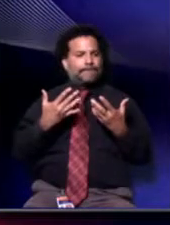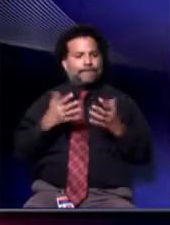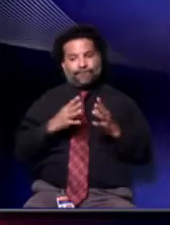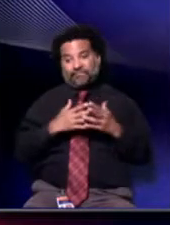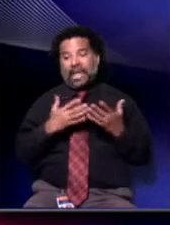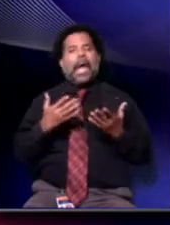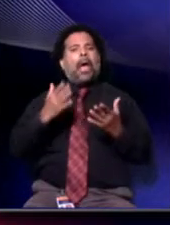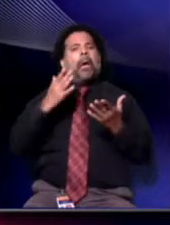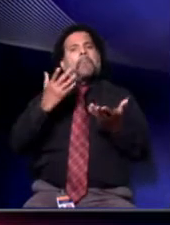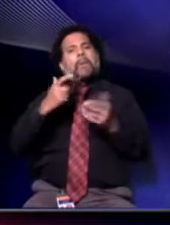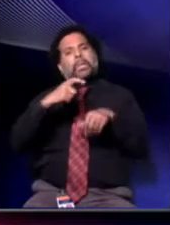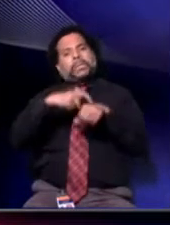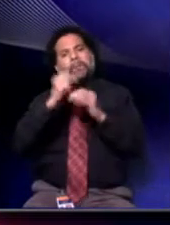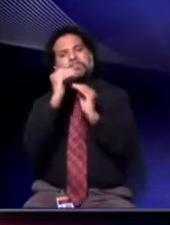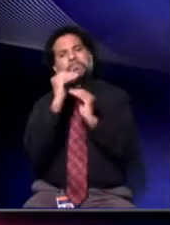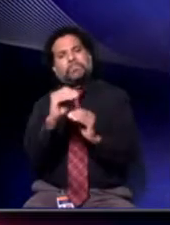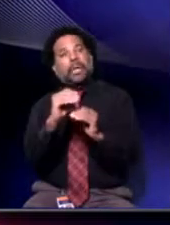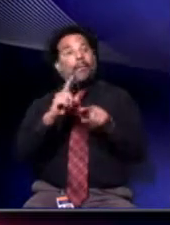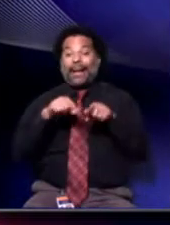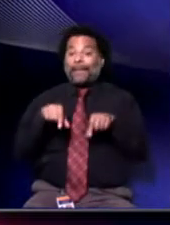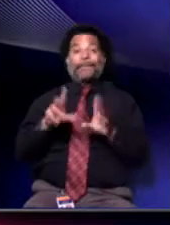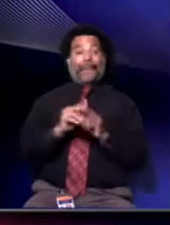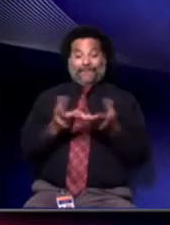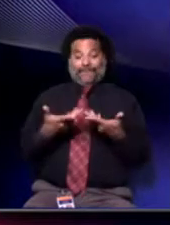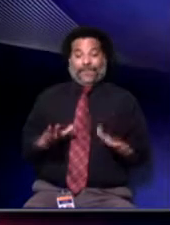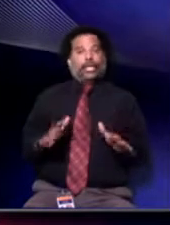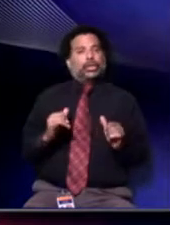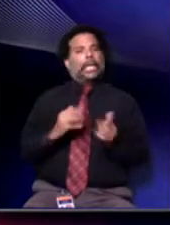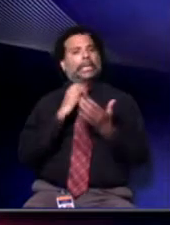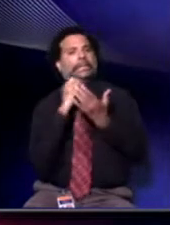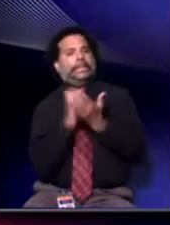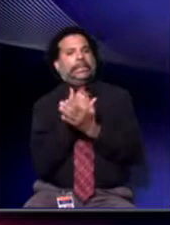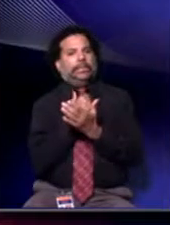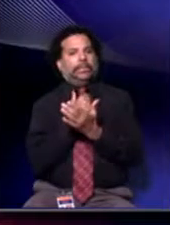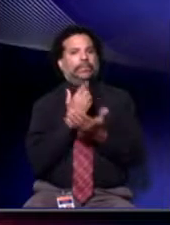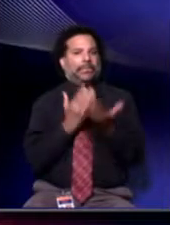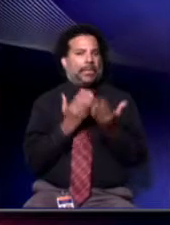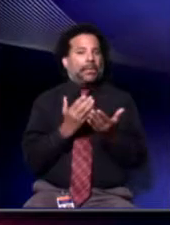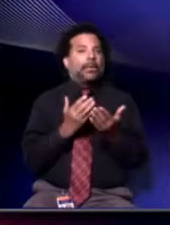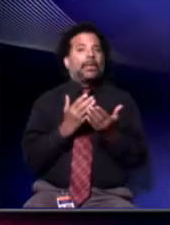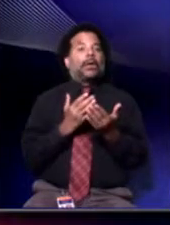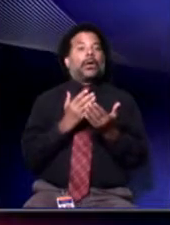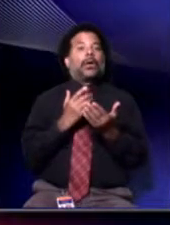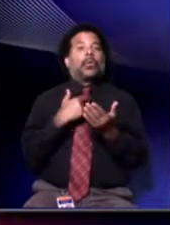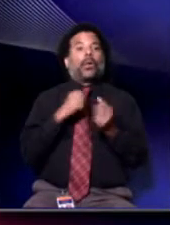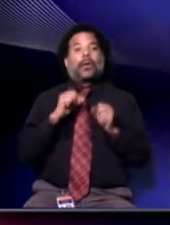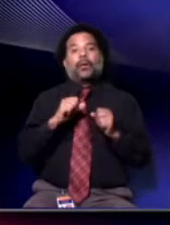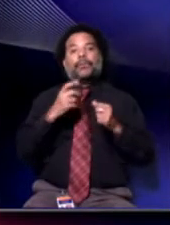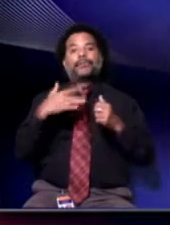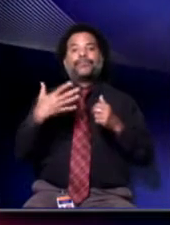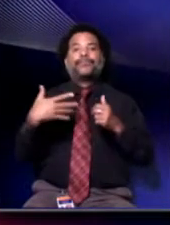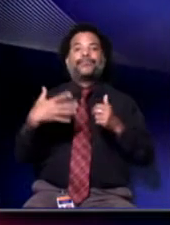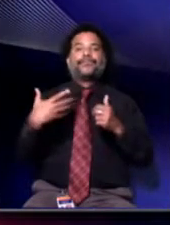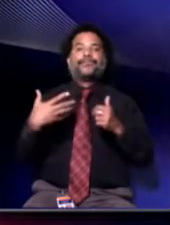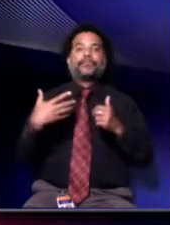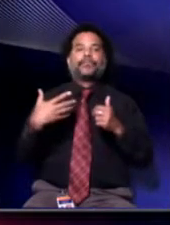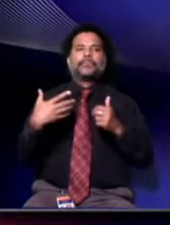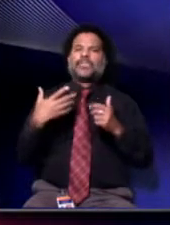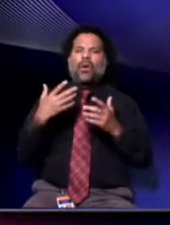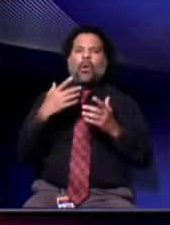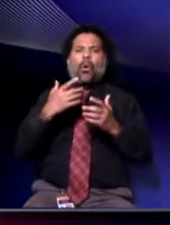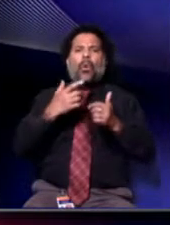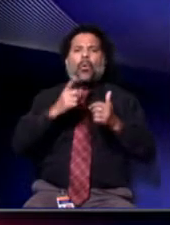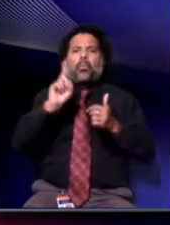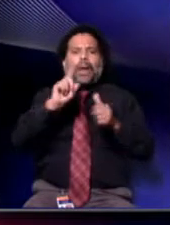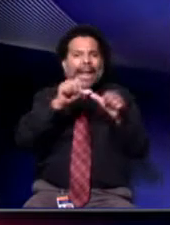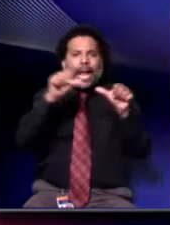briefly, talk after this meeting and be able to see what it is that we want to dive deeper